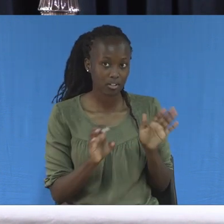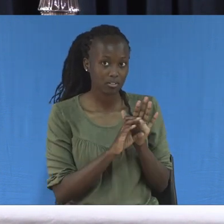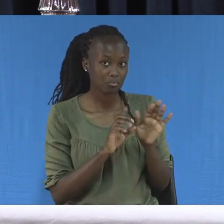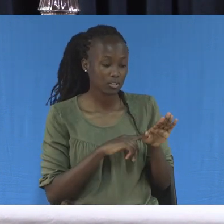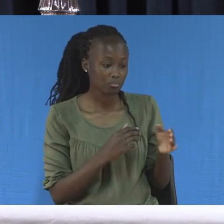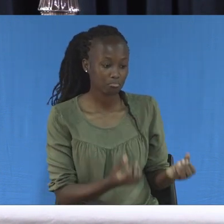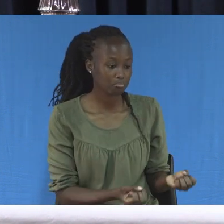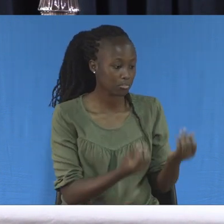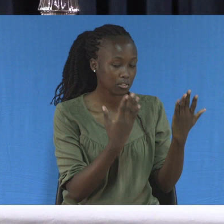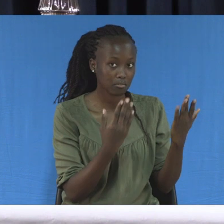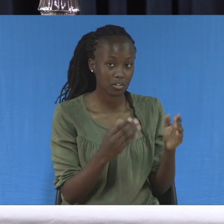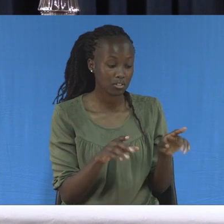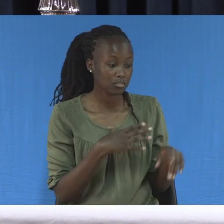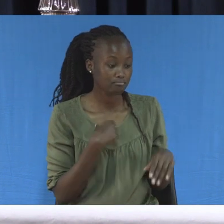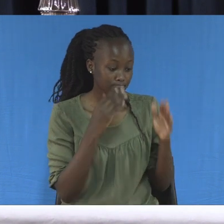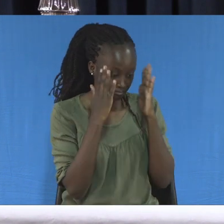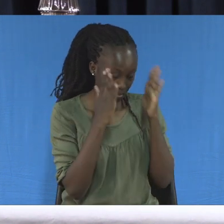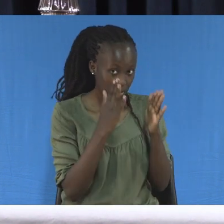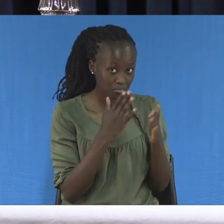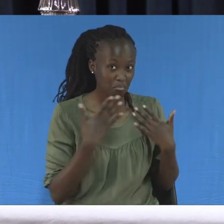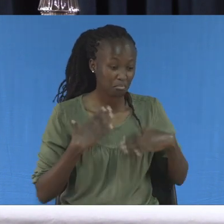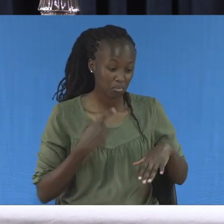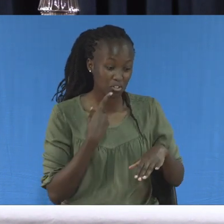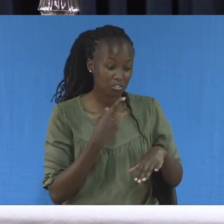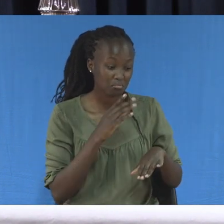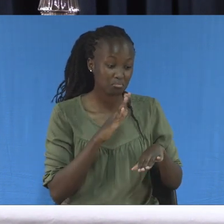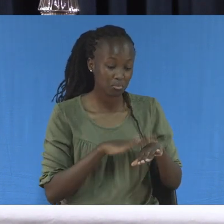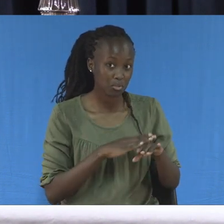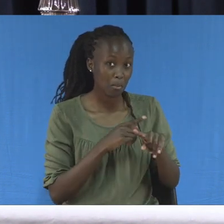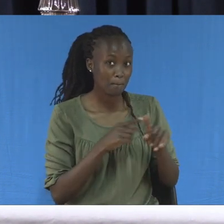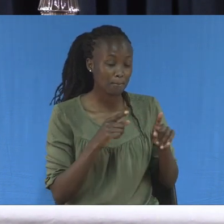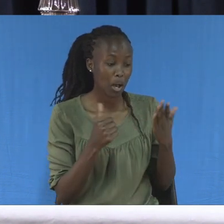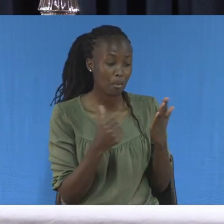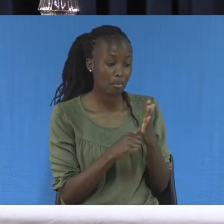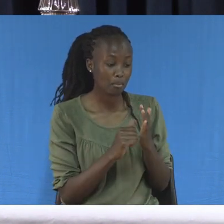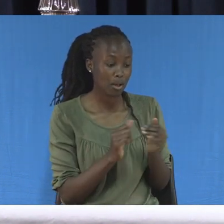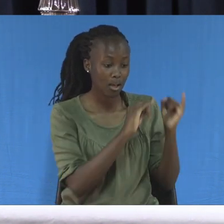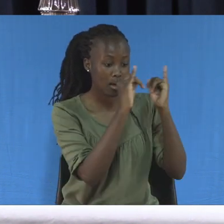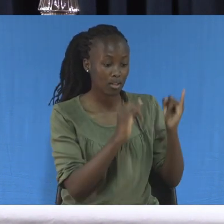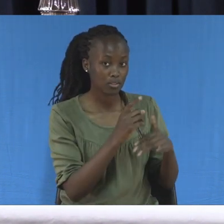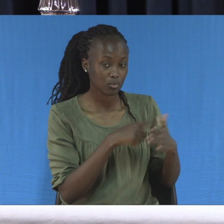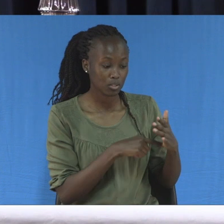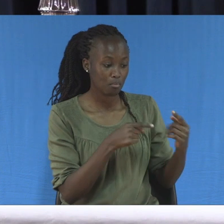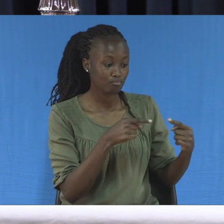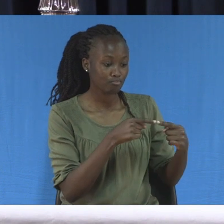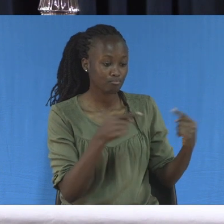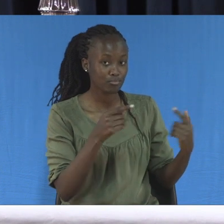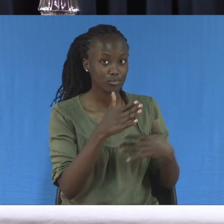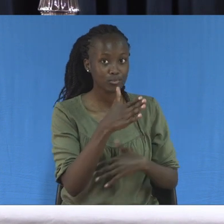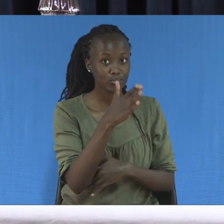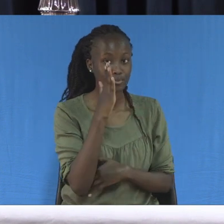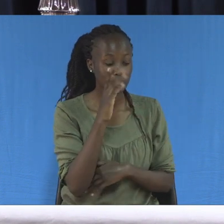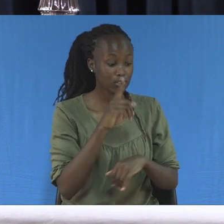and commitment is concerned. The problem with idols, they fight with God, and